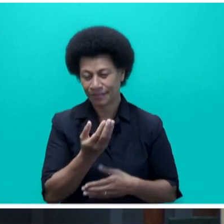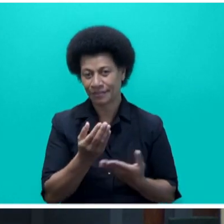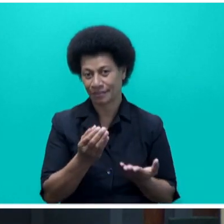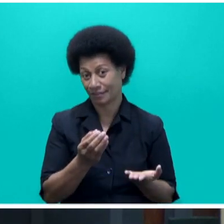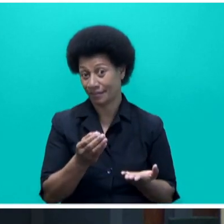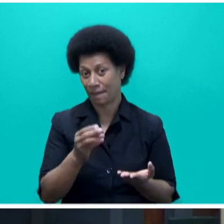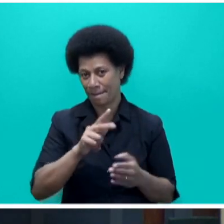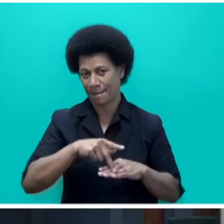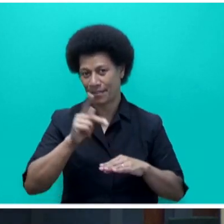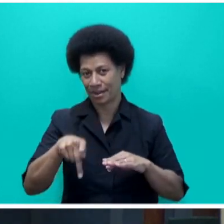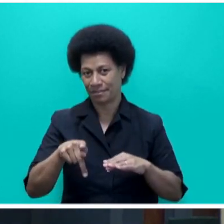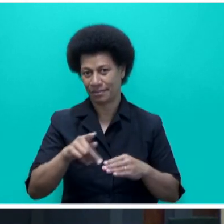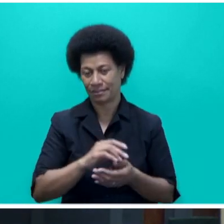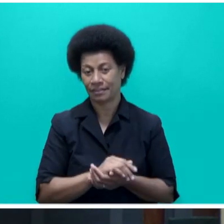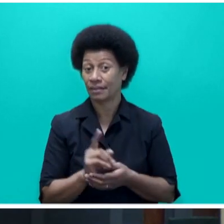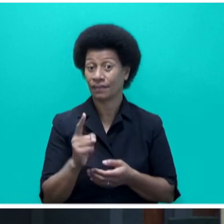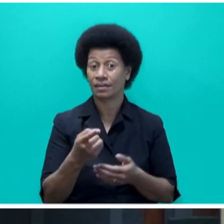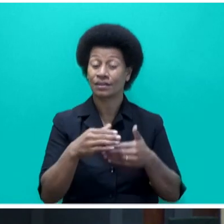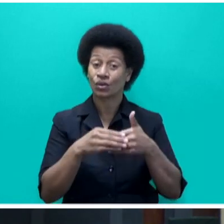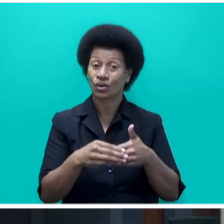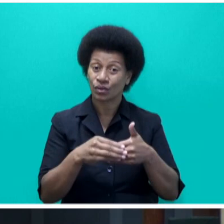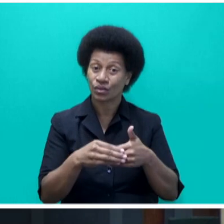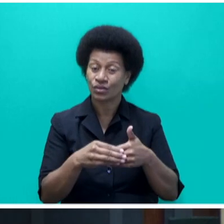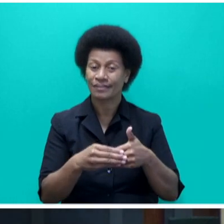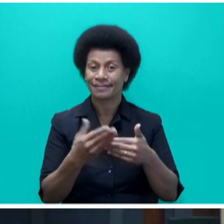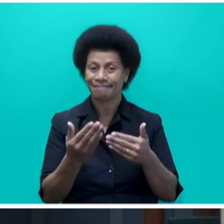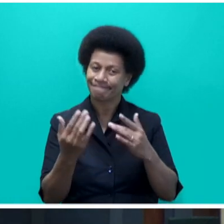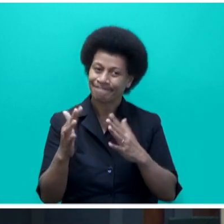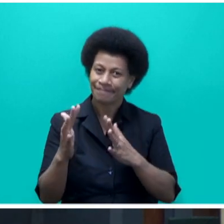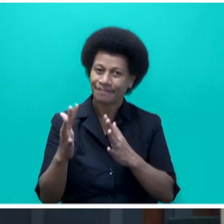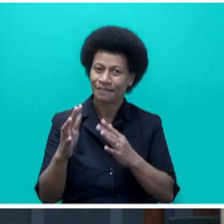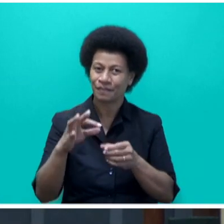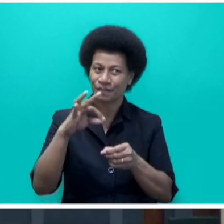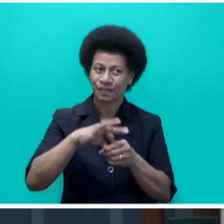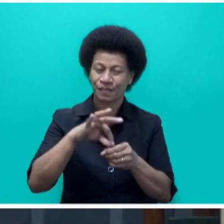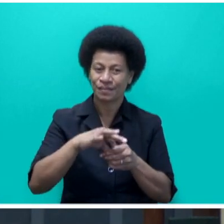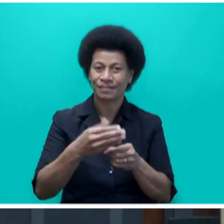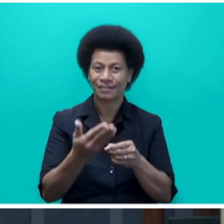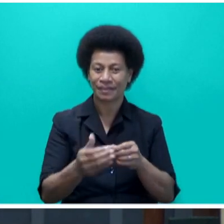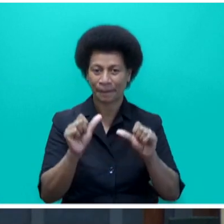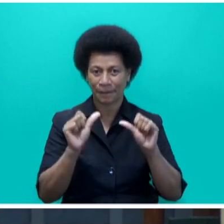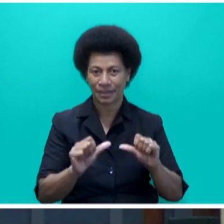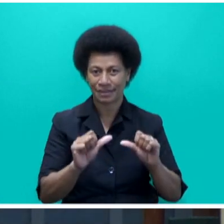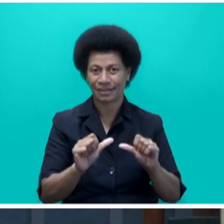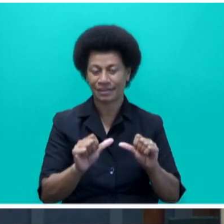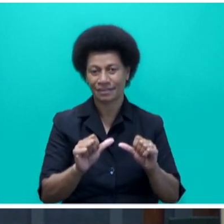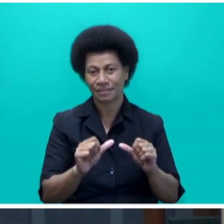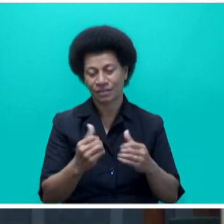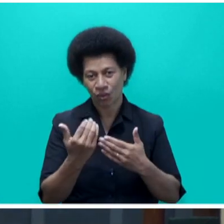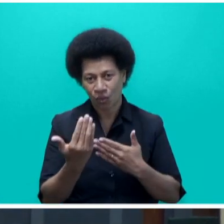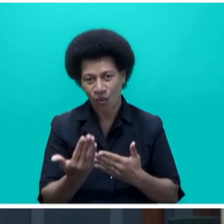Speaker, I must firstly congratulate His Excellency on his appointment. I must say it is an honour to have listened to his